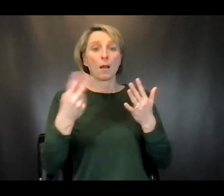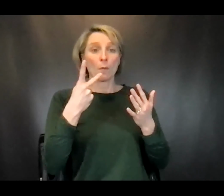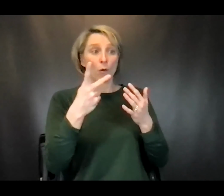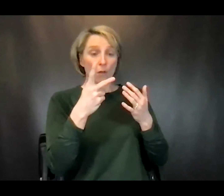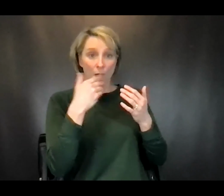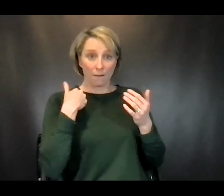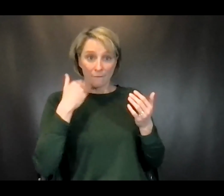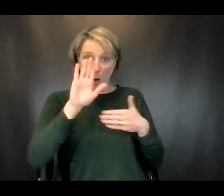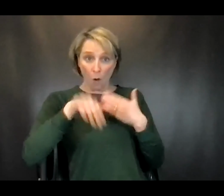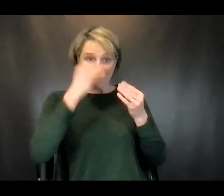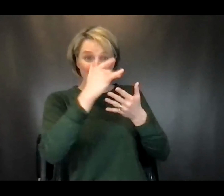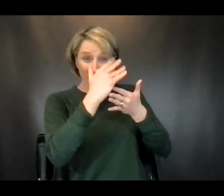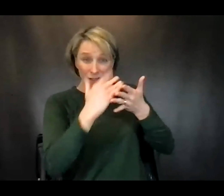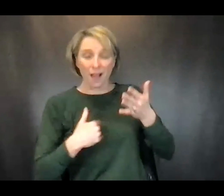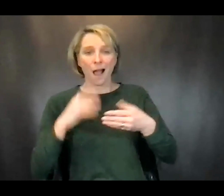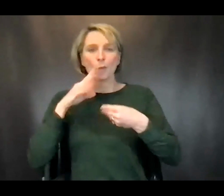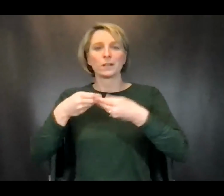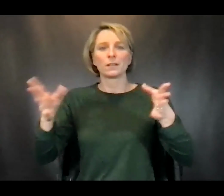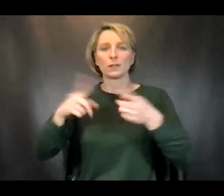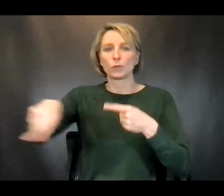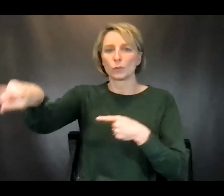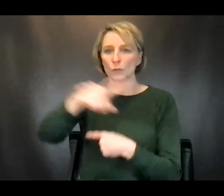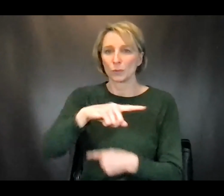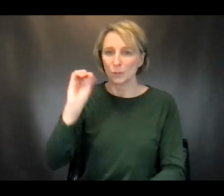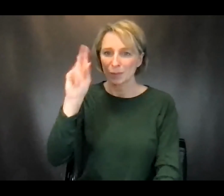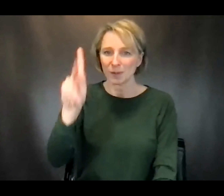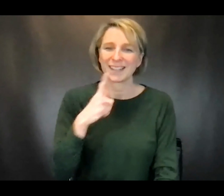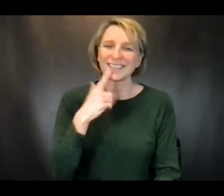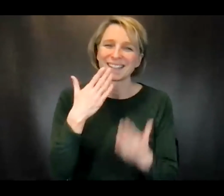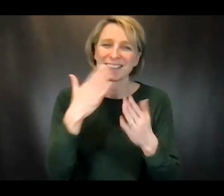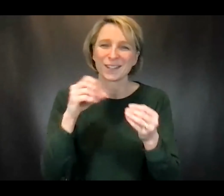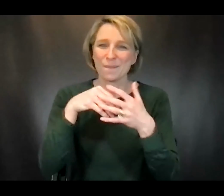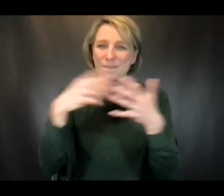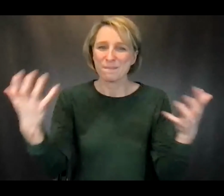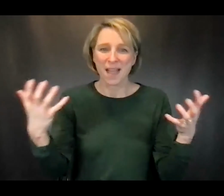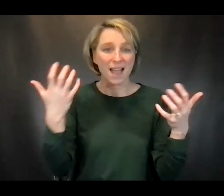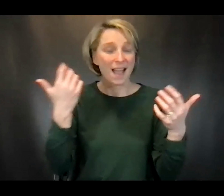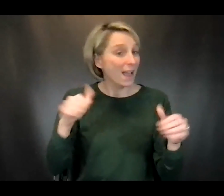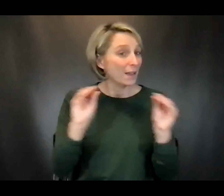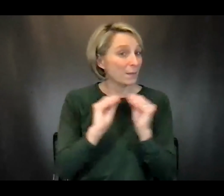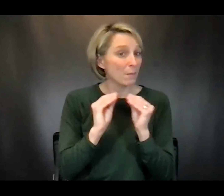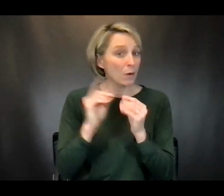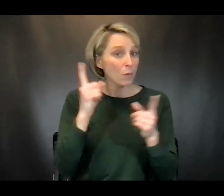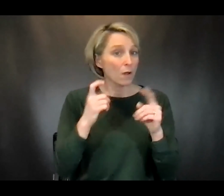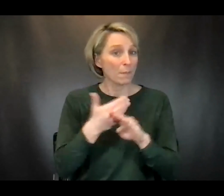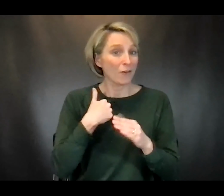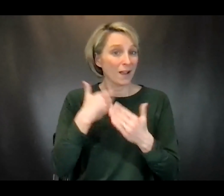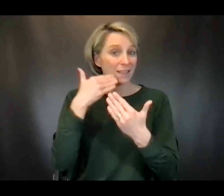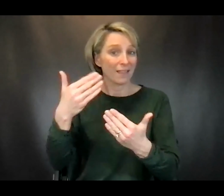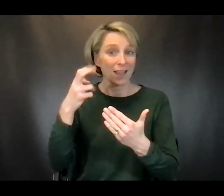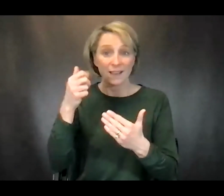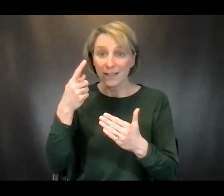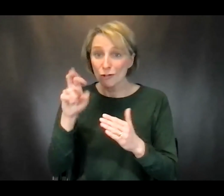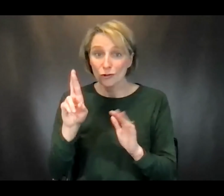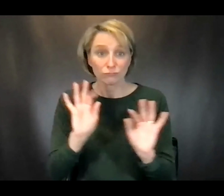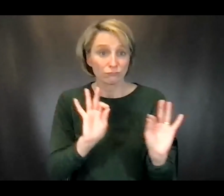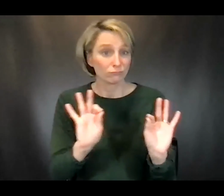everybody. Brilliant. Yep. Brilliant. Thank you so much. Anybody else have anything before I thank Heather?